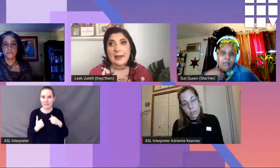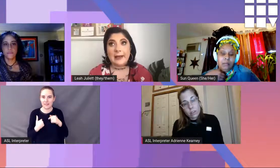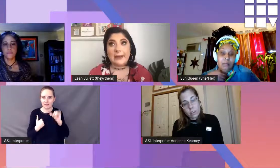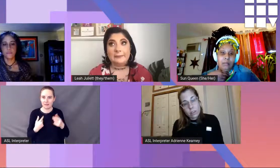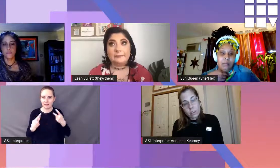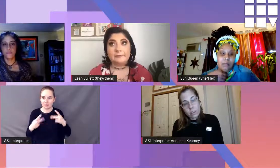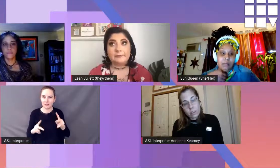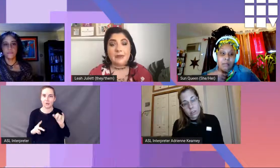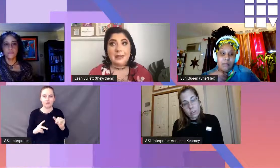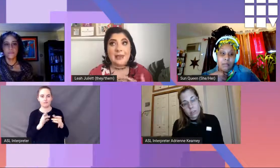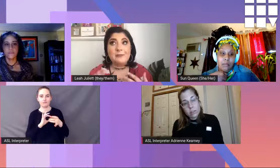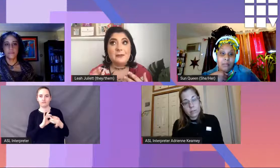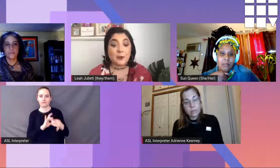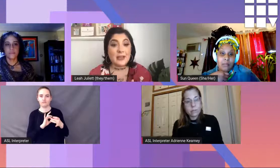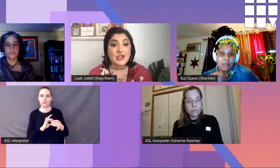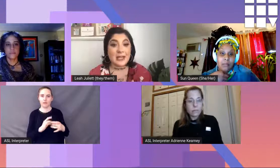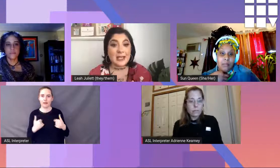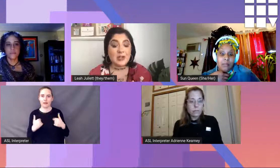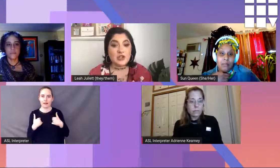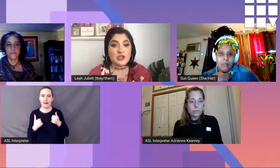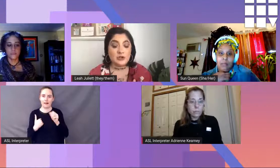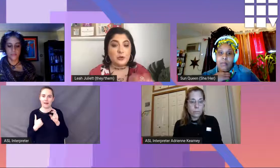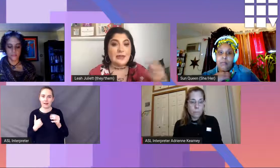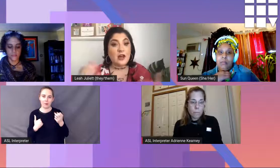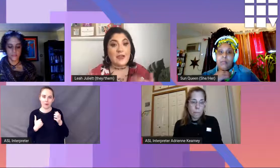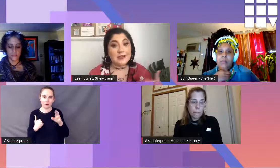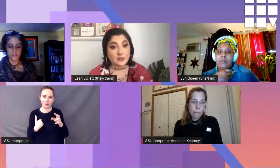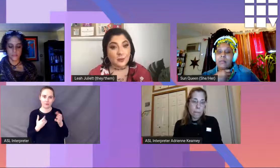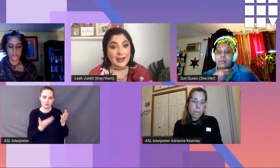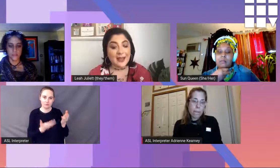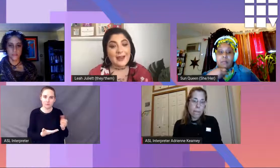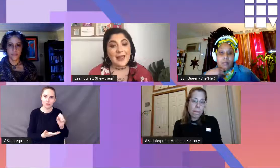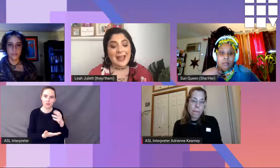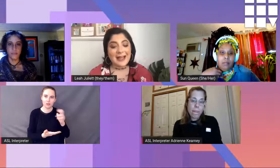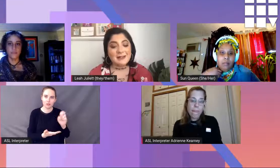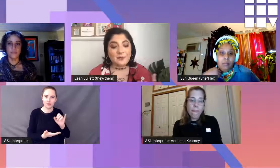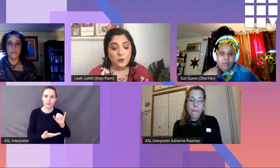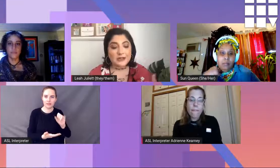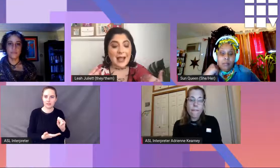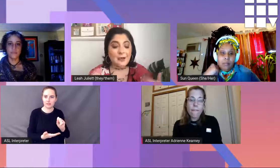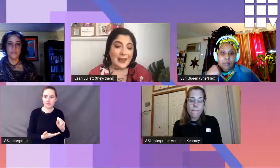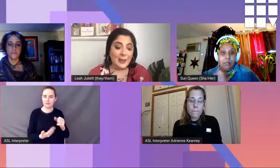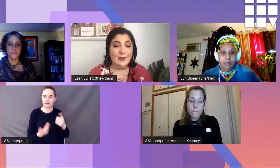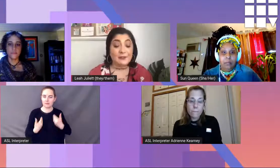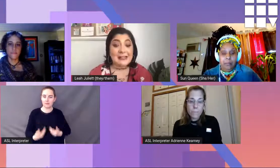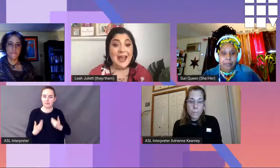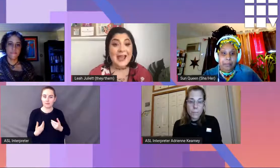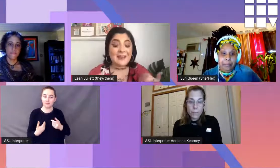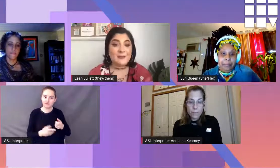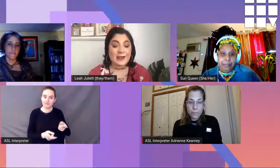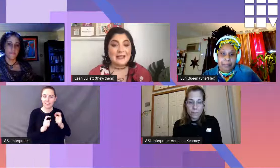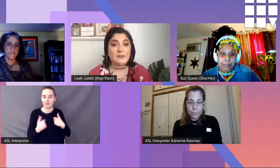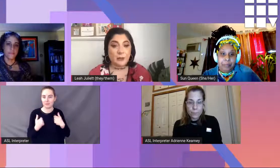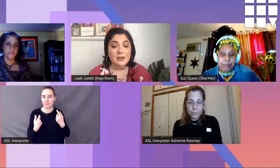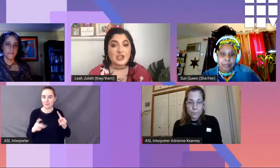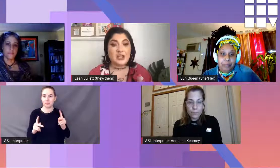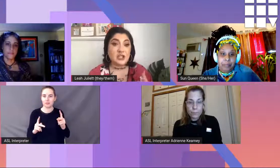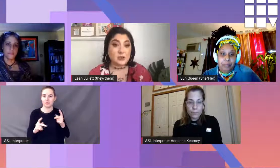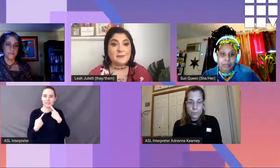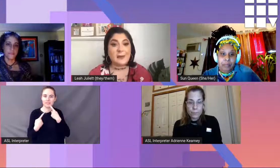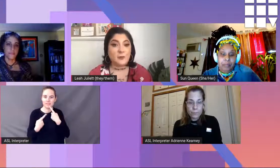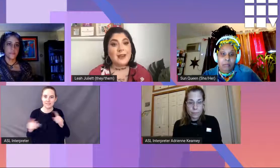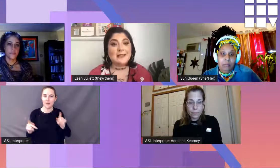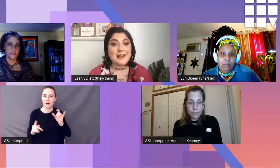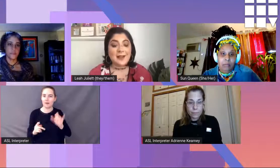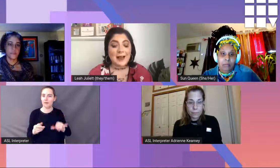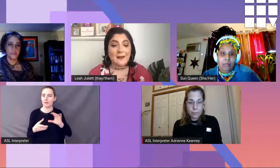me. Gave me permission to tell that story. And of course, I wake up every day giving myself permission to